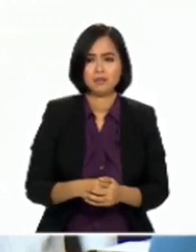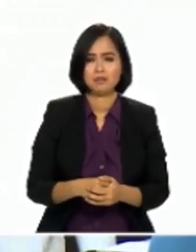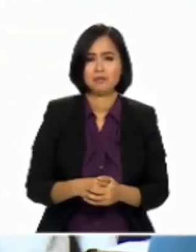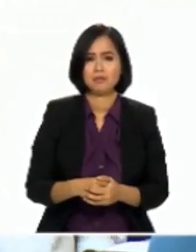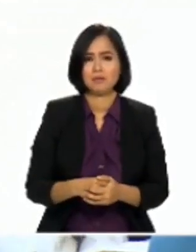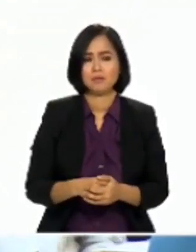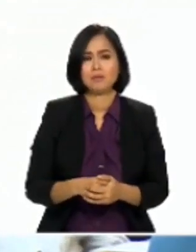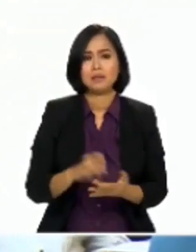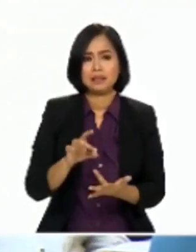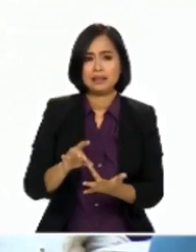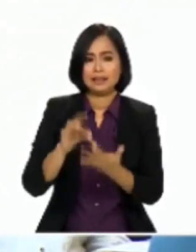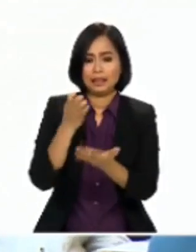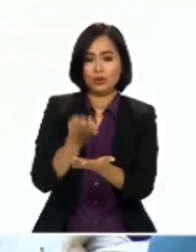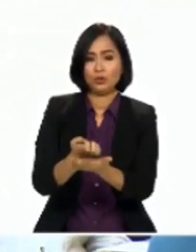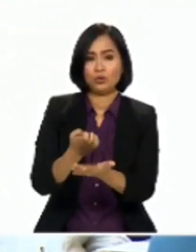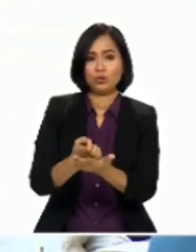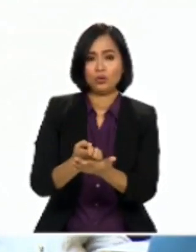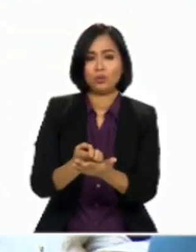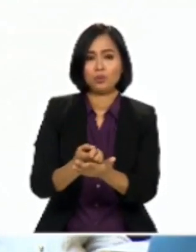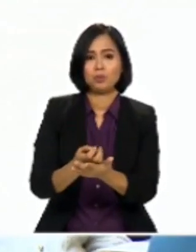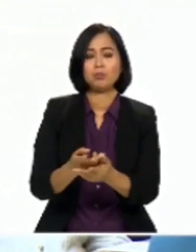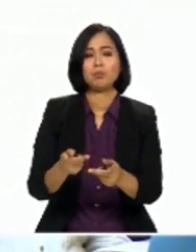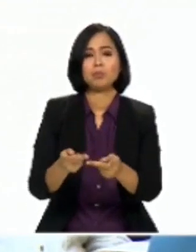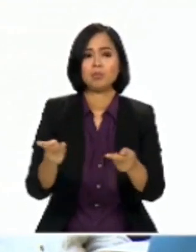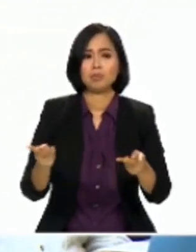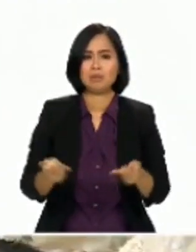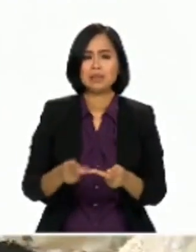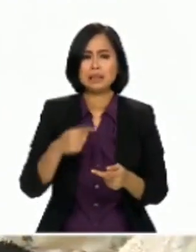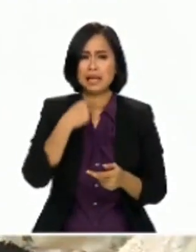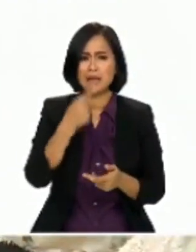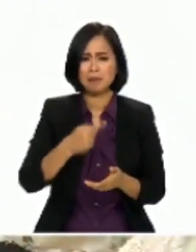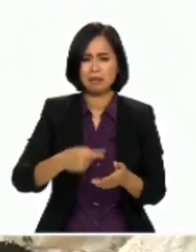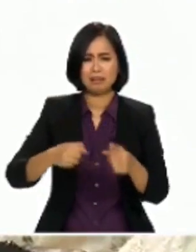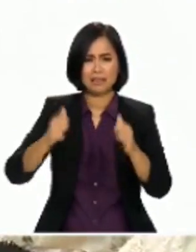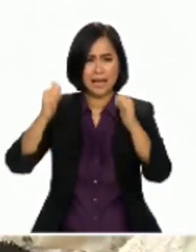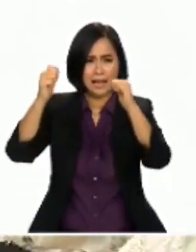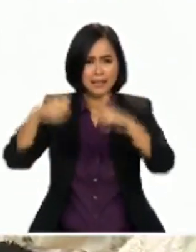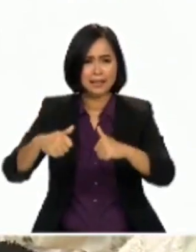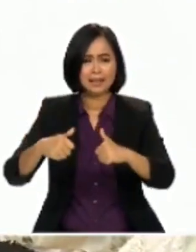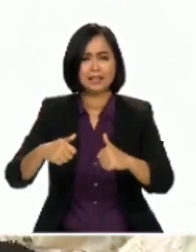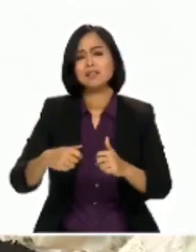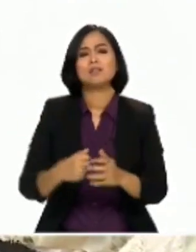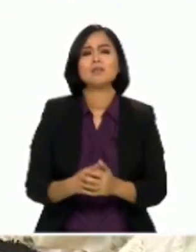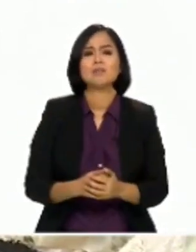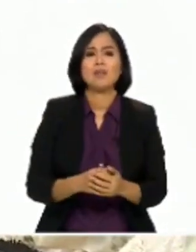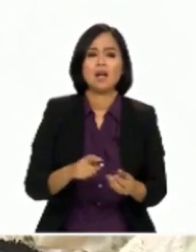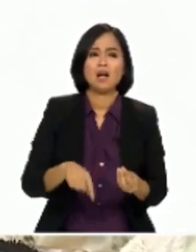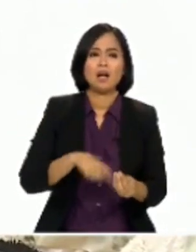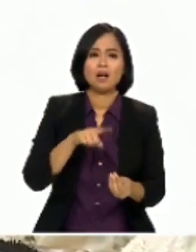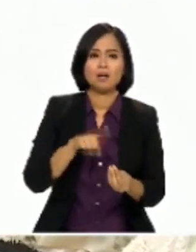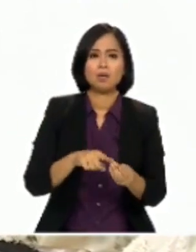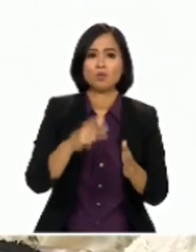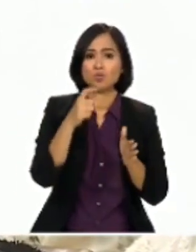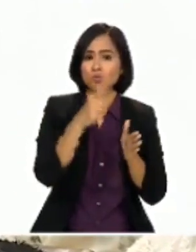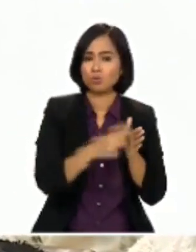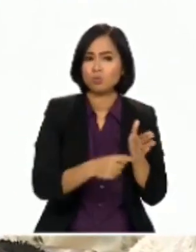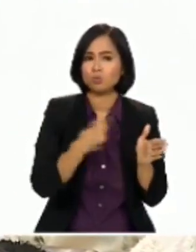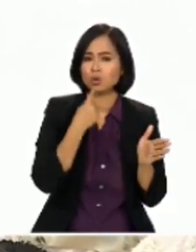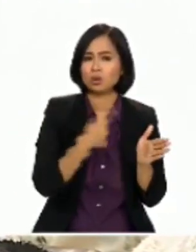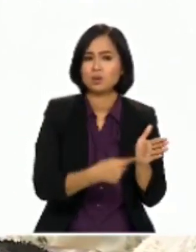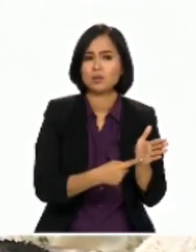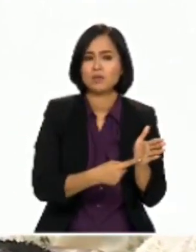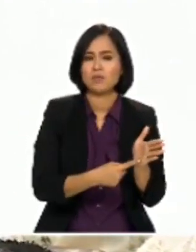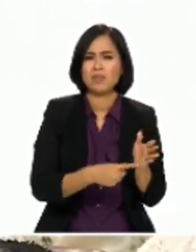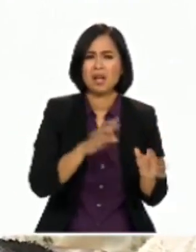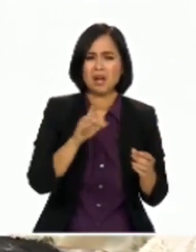exclusive economic zone. The arbitrary ruling even states, the one that they are charging me